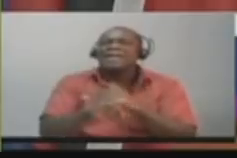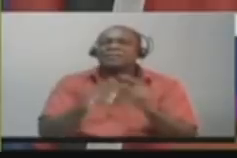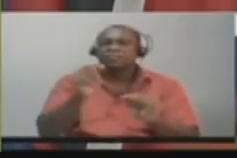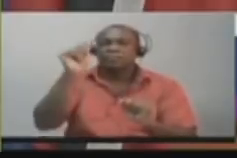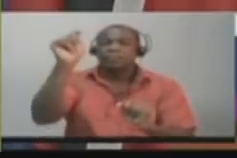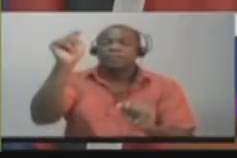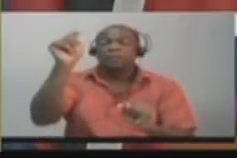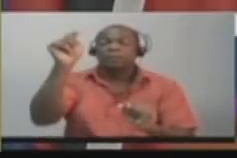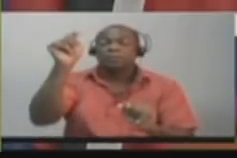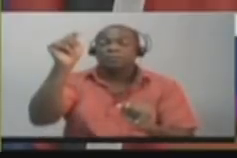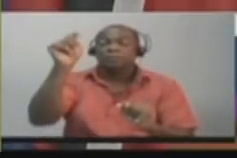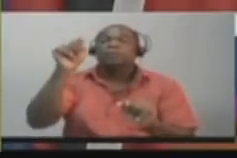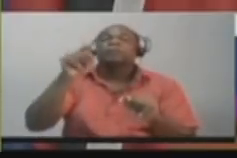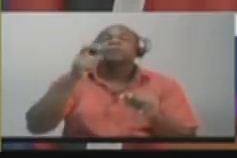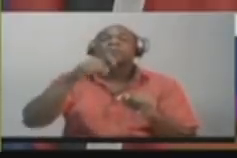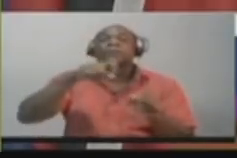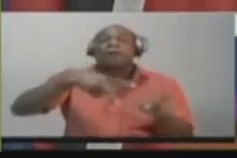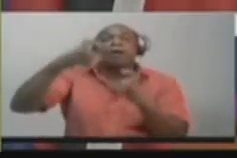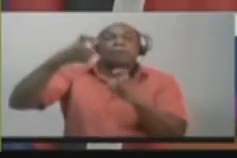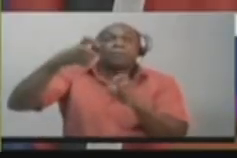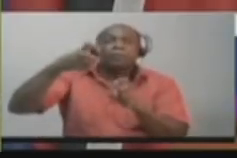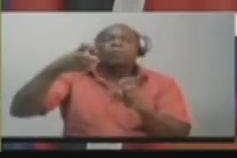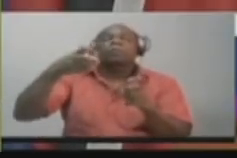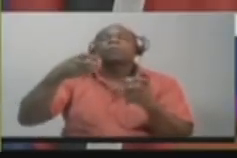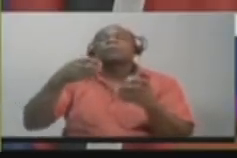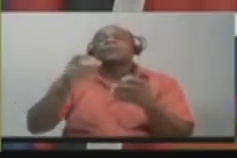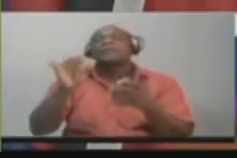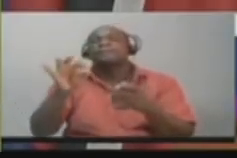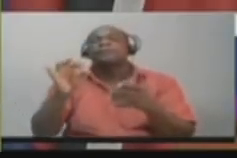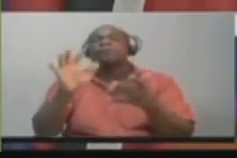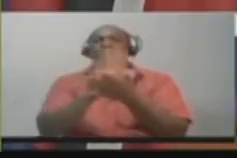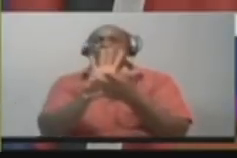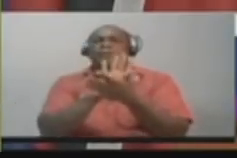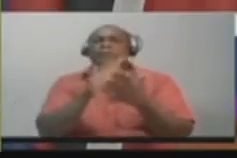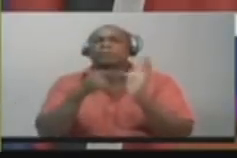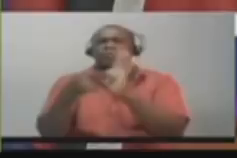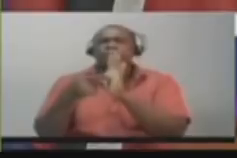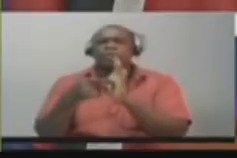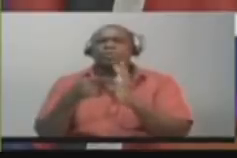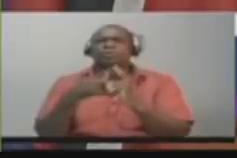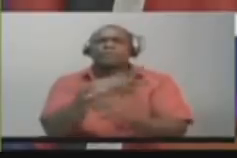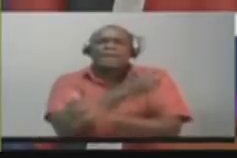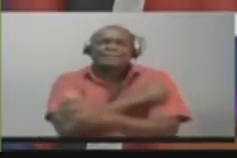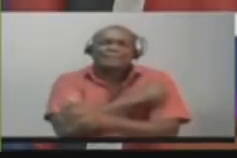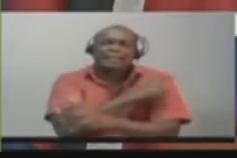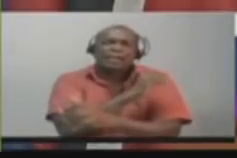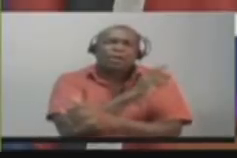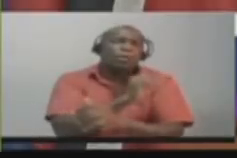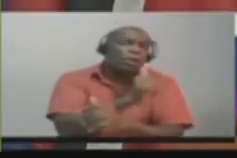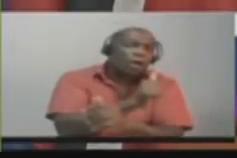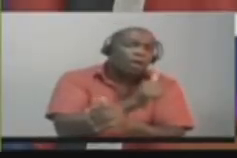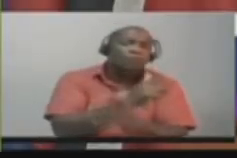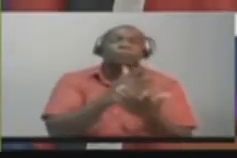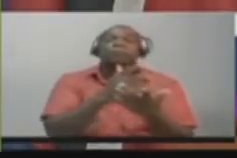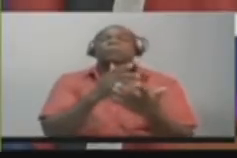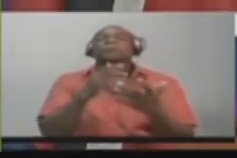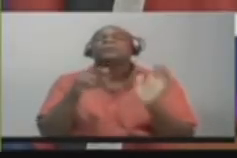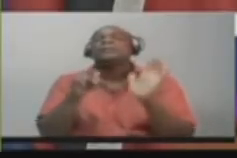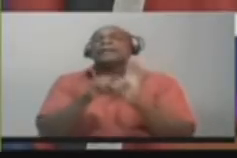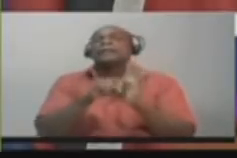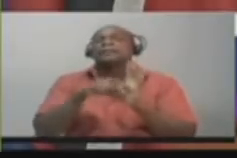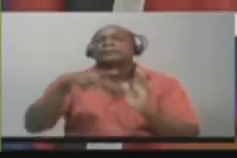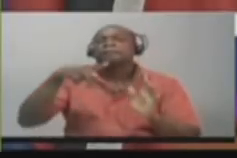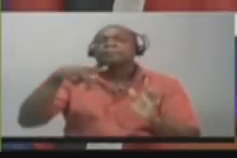vaccinated or you're unvaccinated. You have to upload that negative PCR test. There seems to have been some